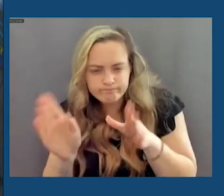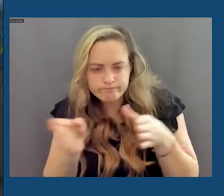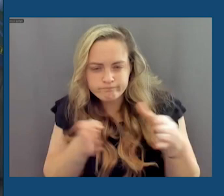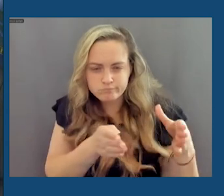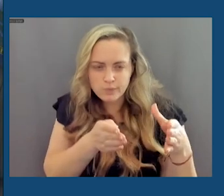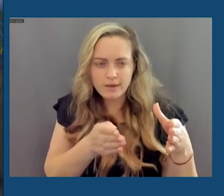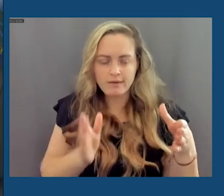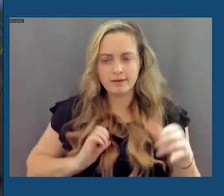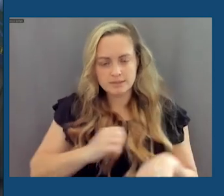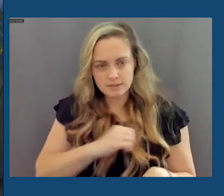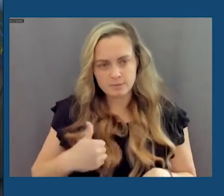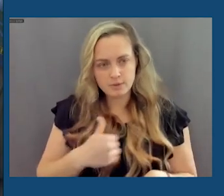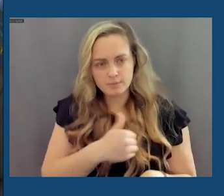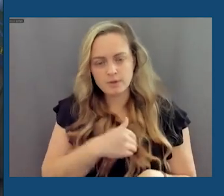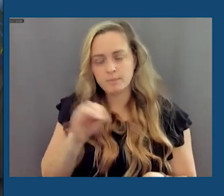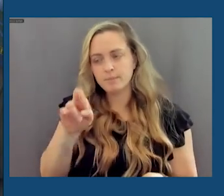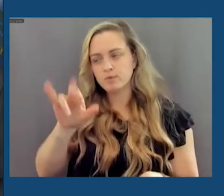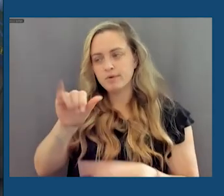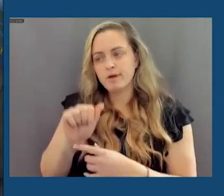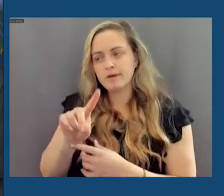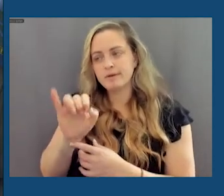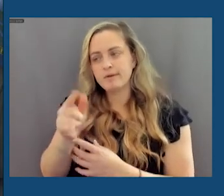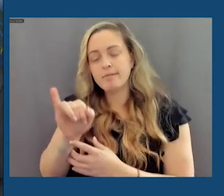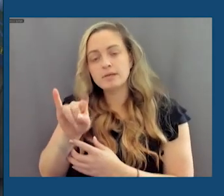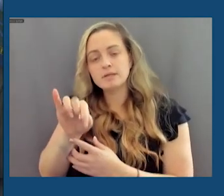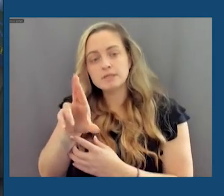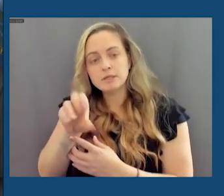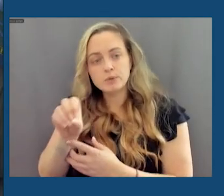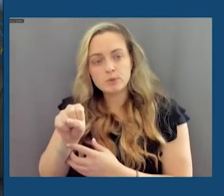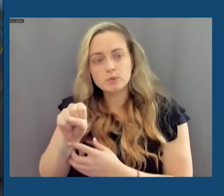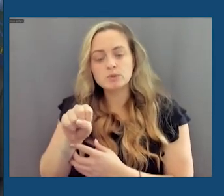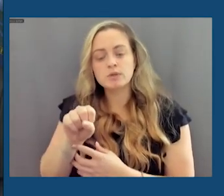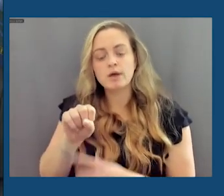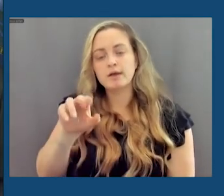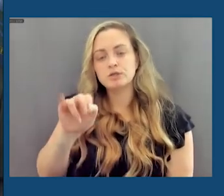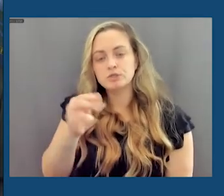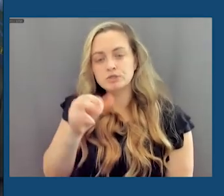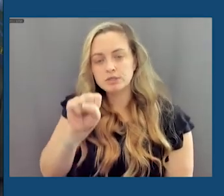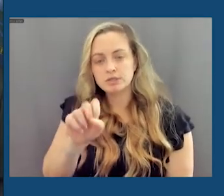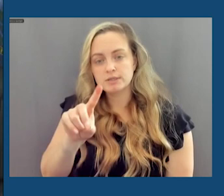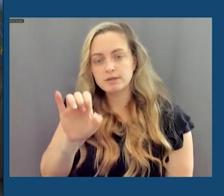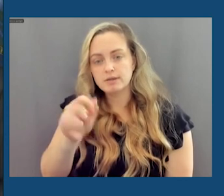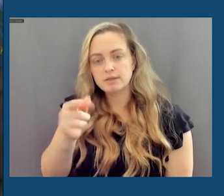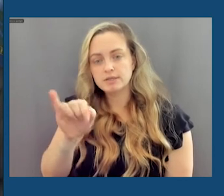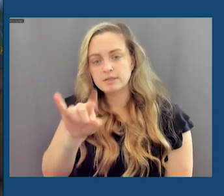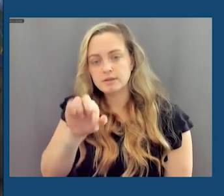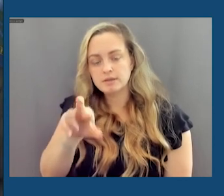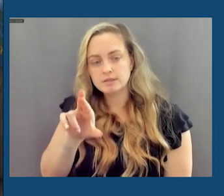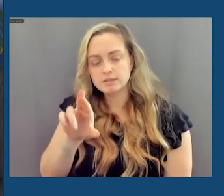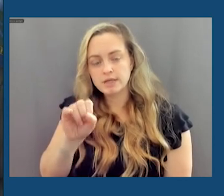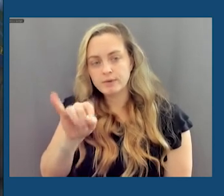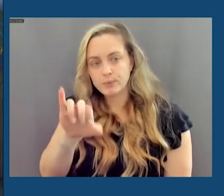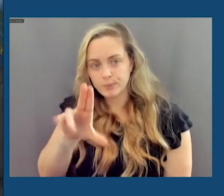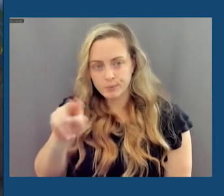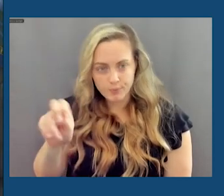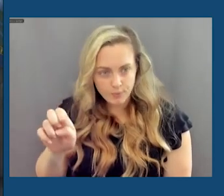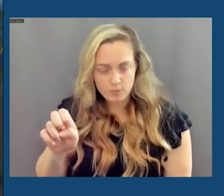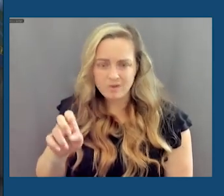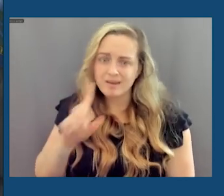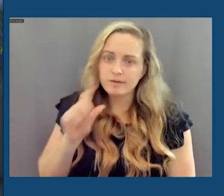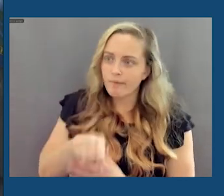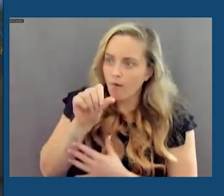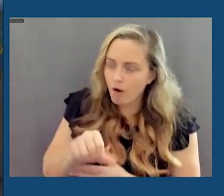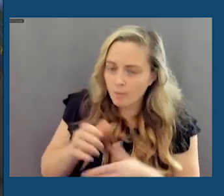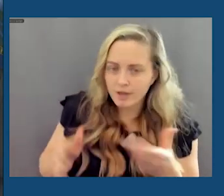Assemblymember Manny de los Santos and Senator Jessica Scarcella-Spantone for their ongoing support in Albany, pushing the CAPS agenda and advocating